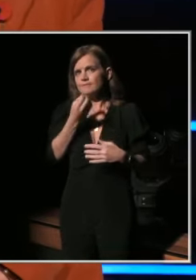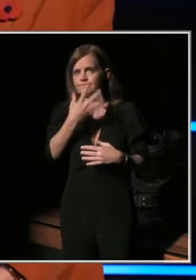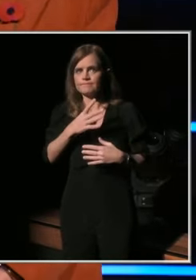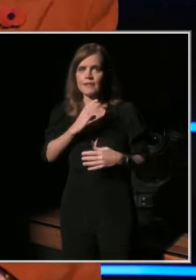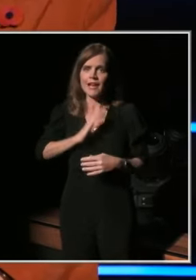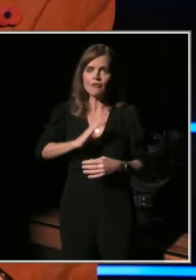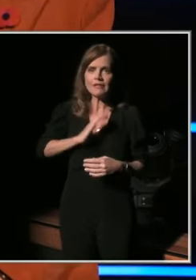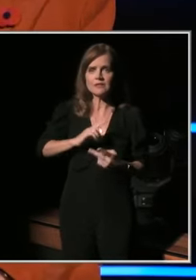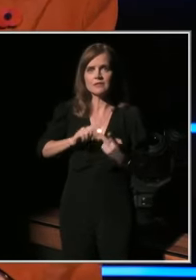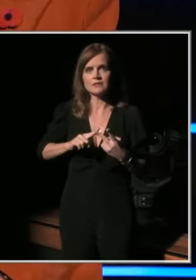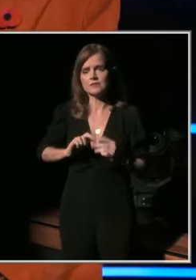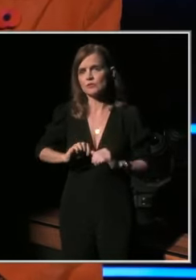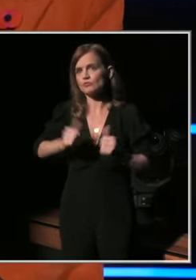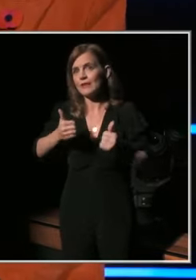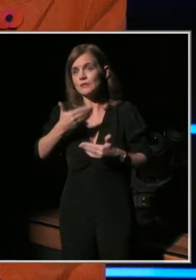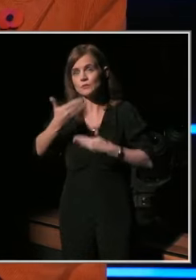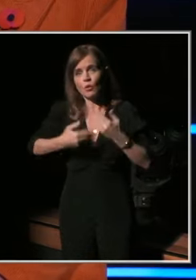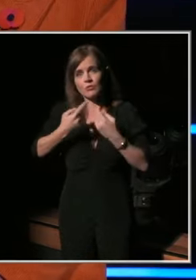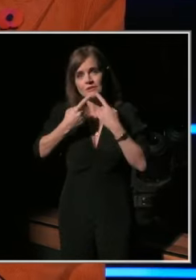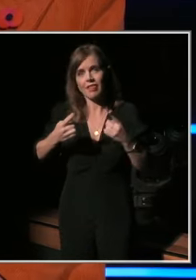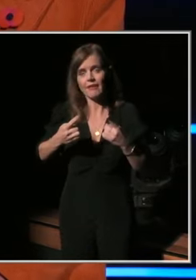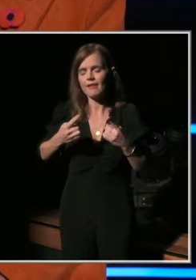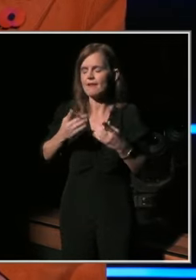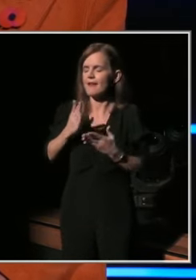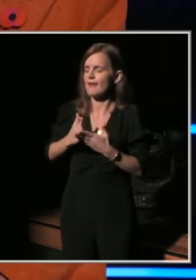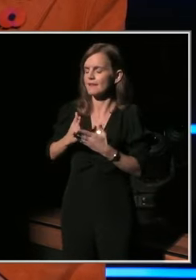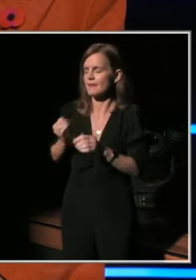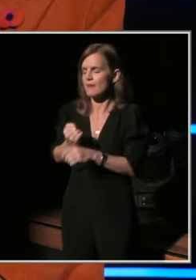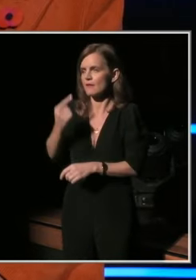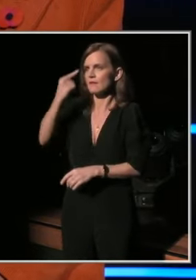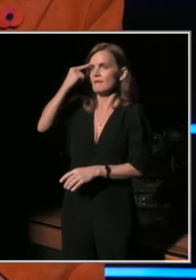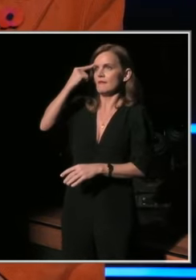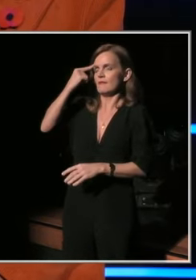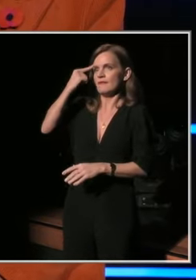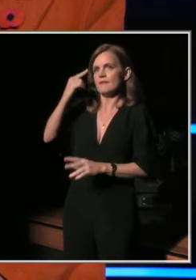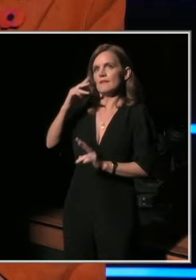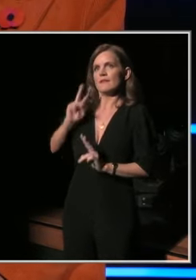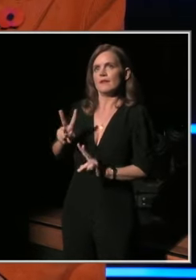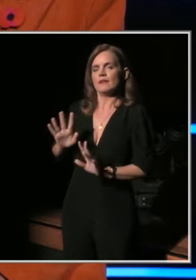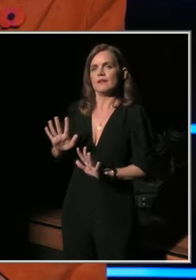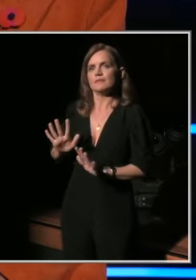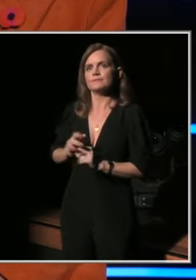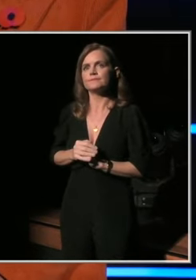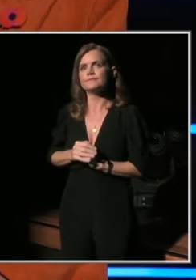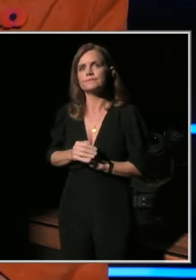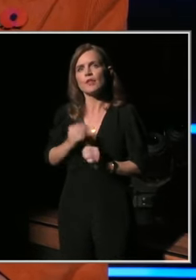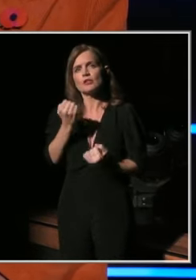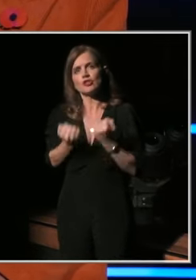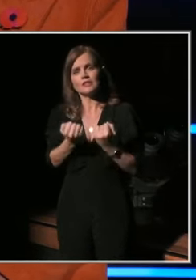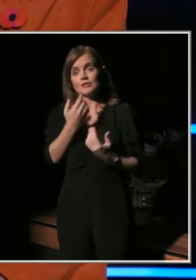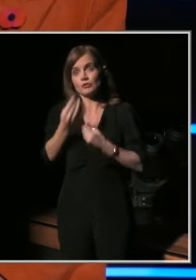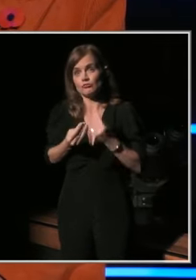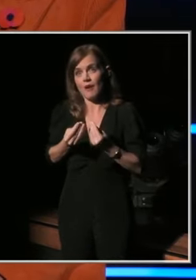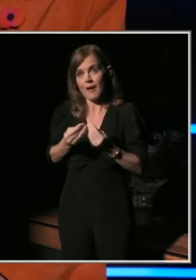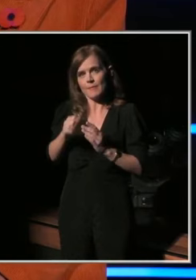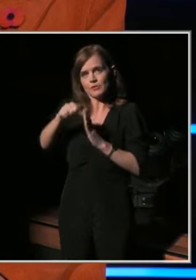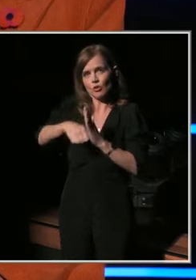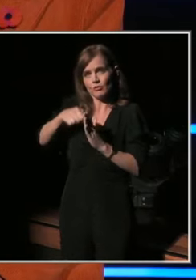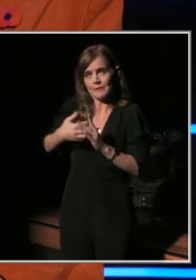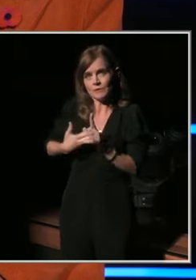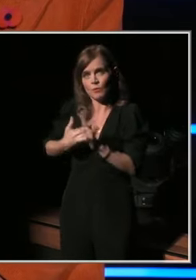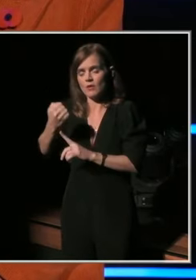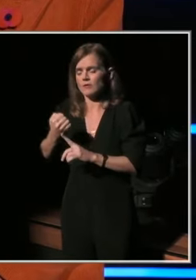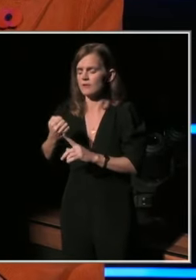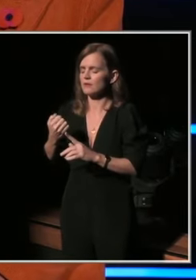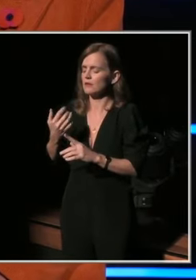storytelling, and are the kind of films that make us think. The judges described the film as a definitive record of